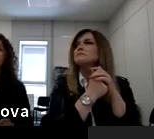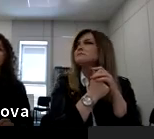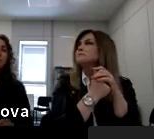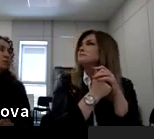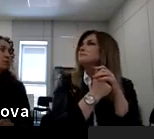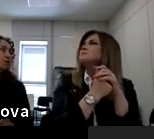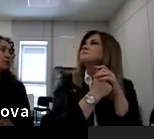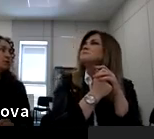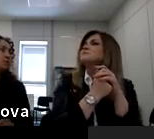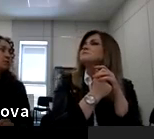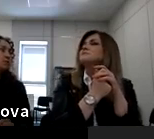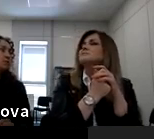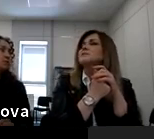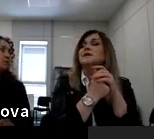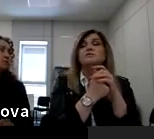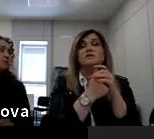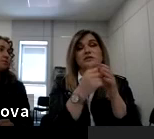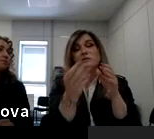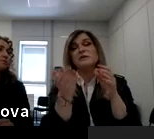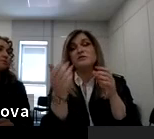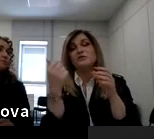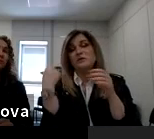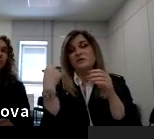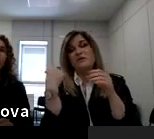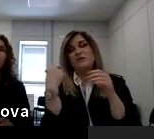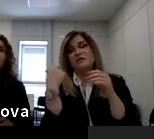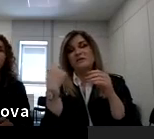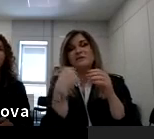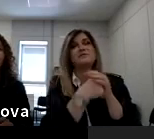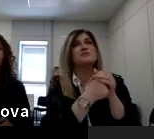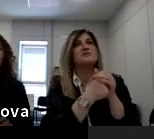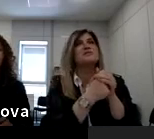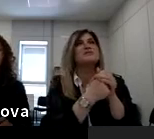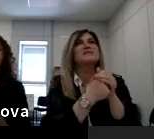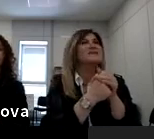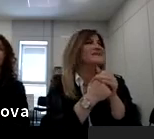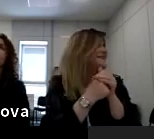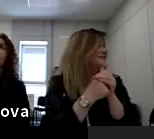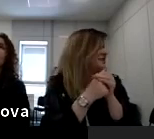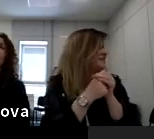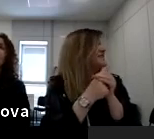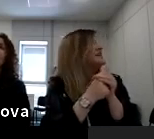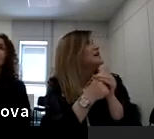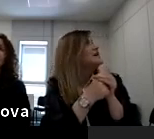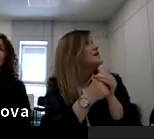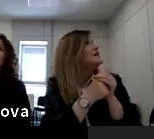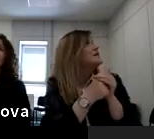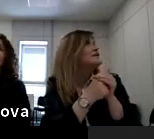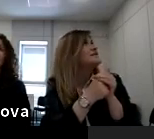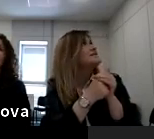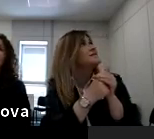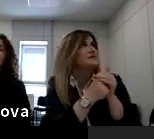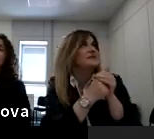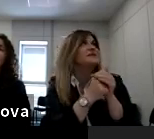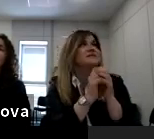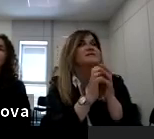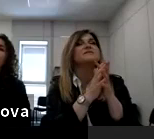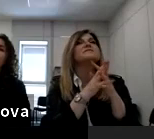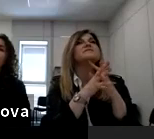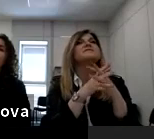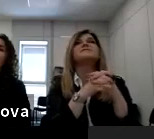So 3. It was just the picture was made here in this room, so room. that's why we're checking. And